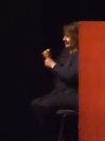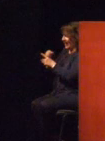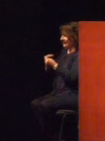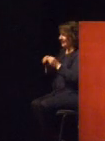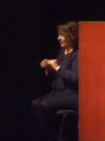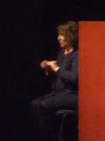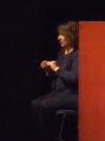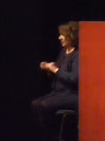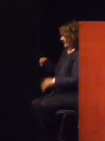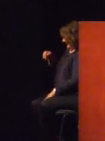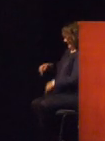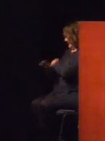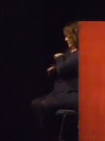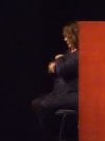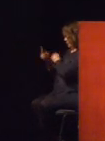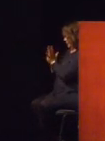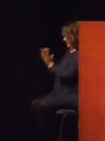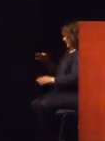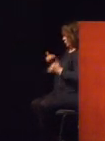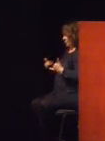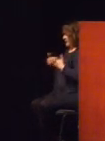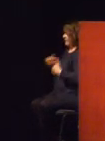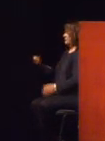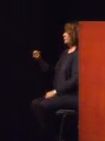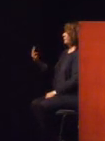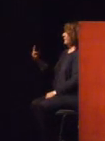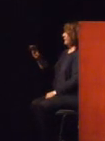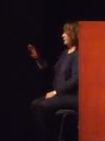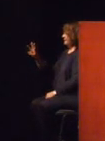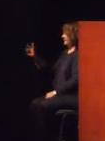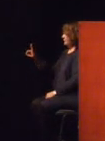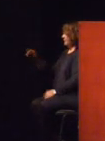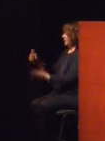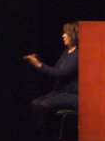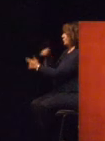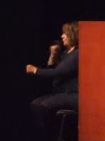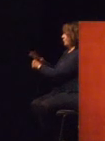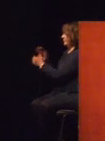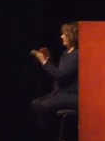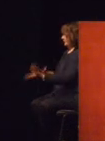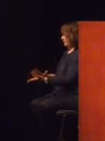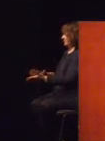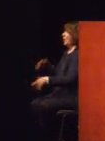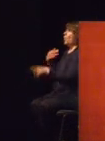number. This fall, we currently have 1,261 new Promise students coming